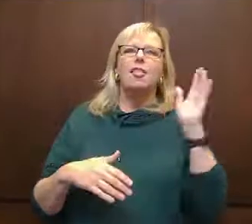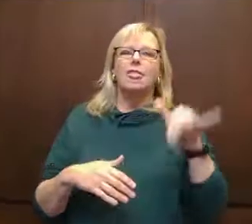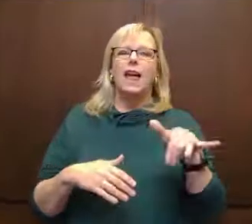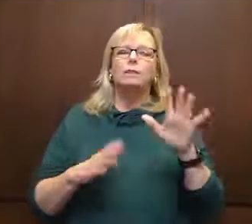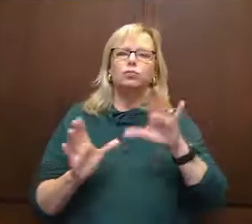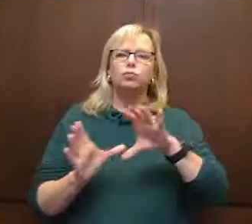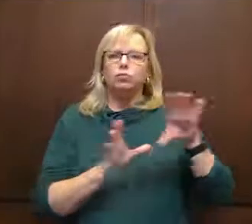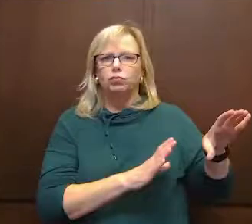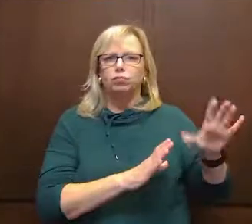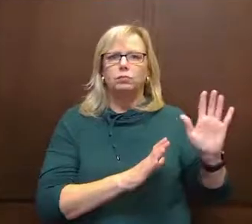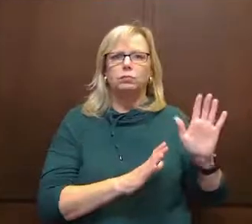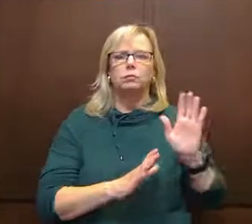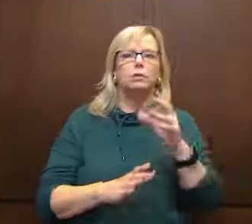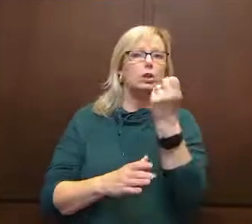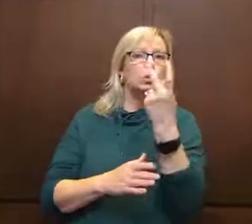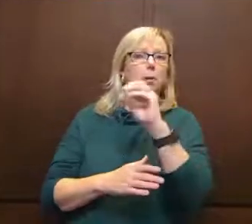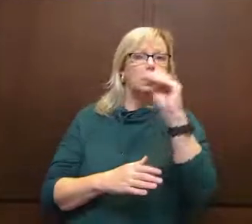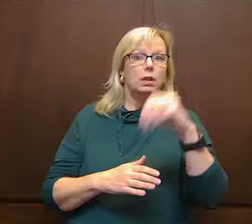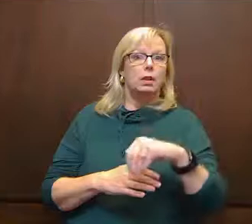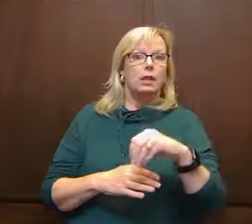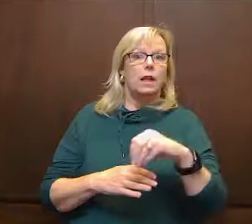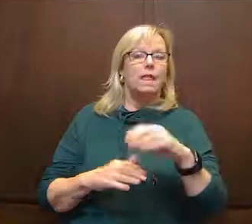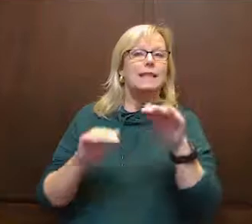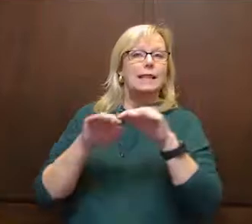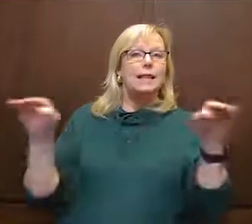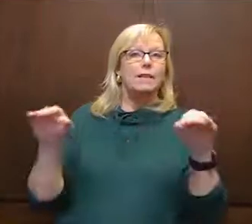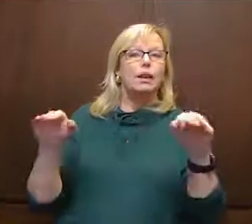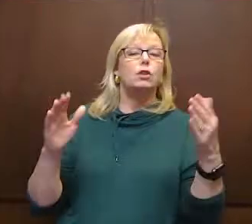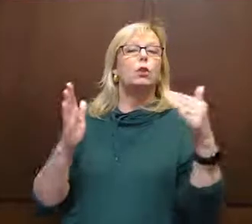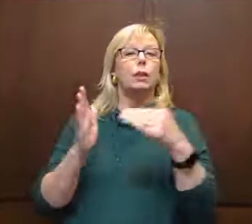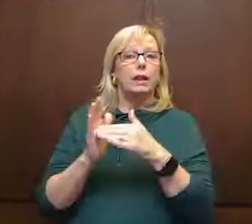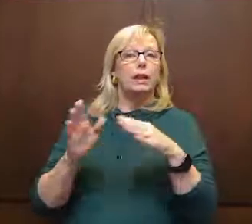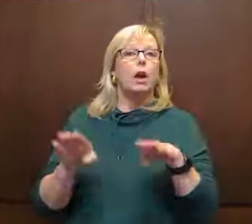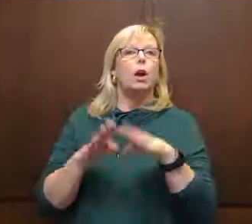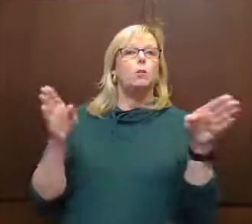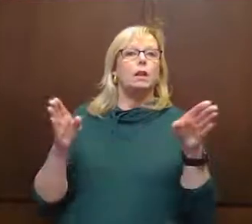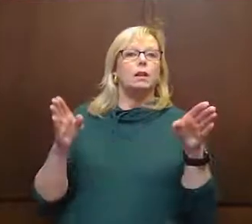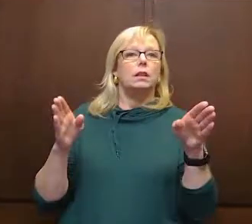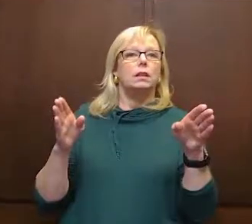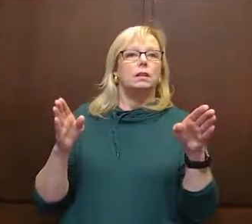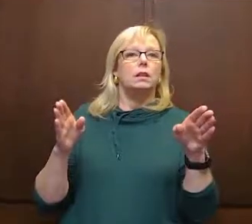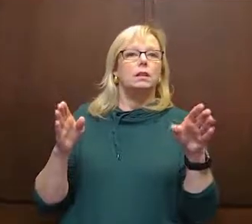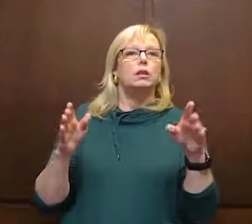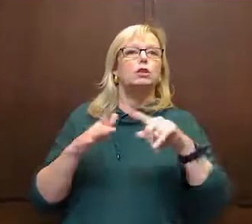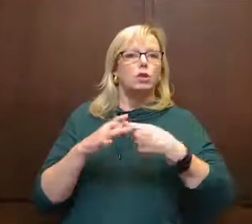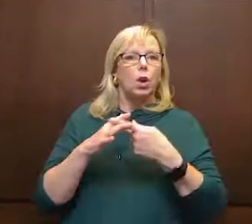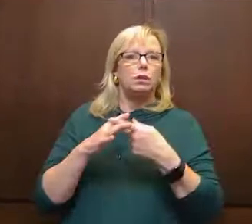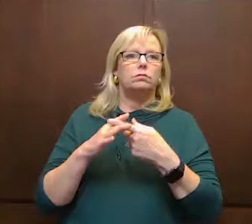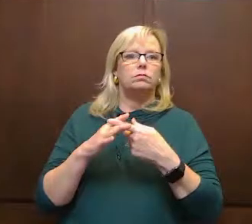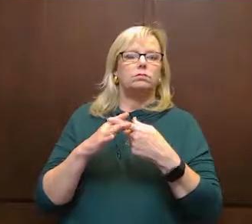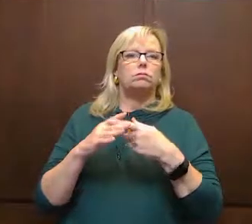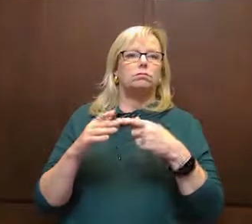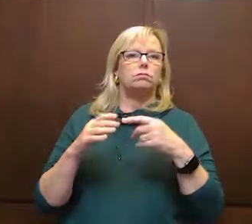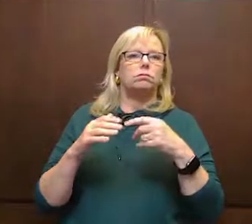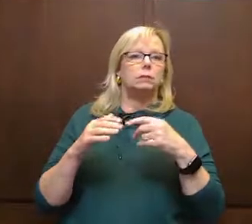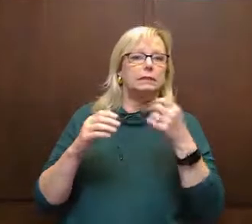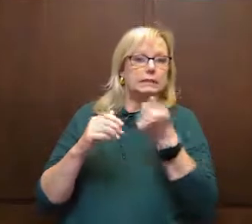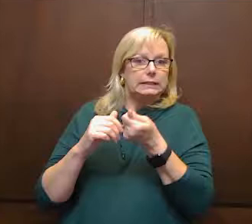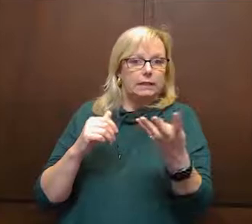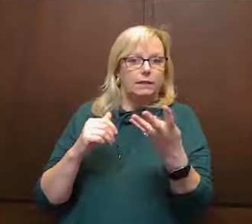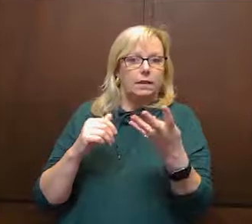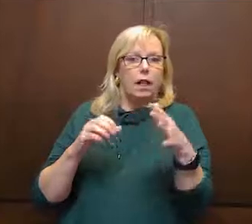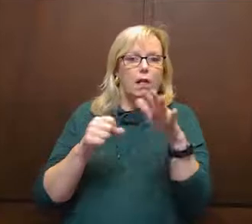being said, 12% is the level to get to another level, reopening level. Several of